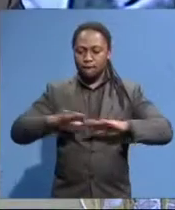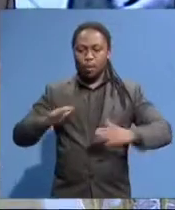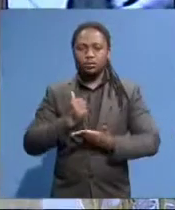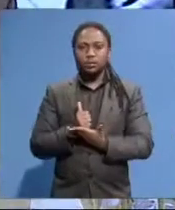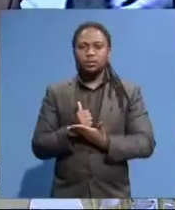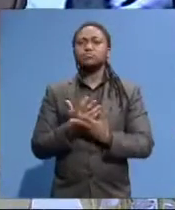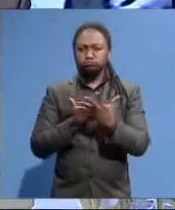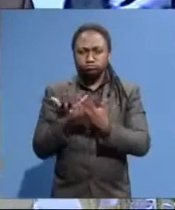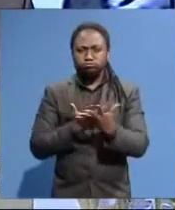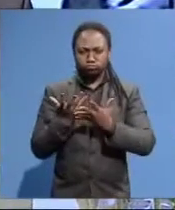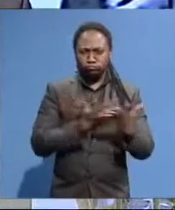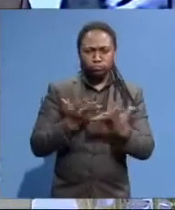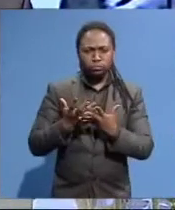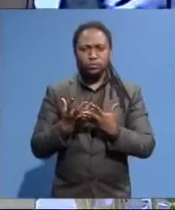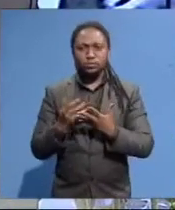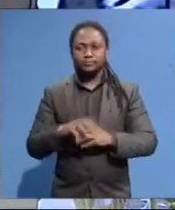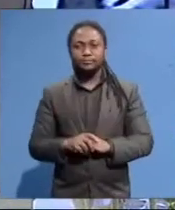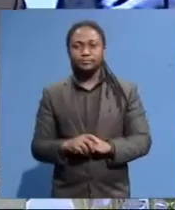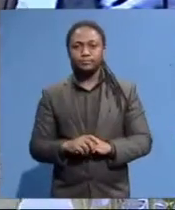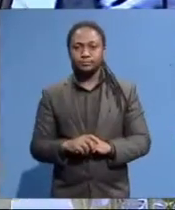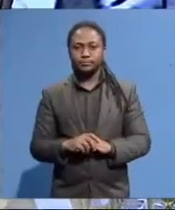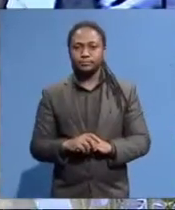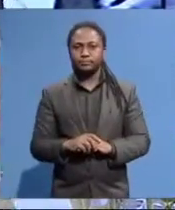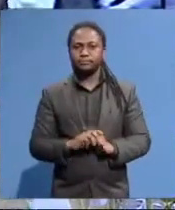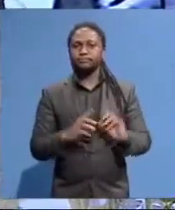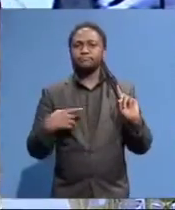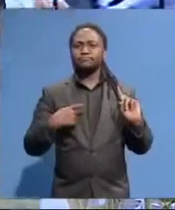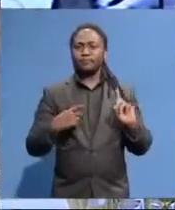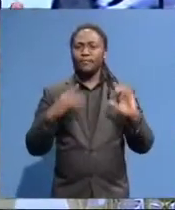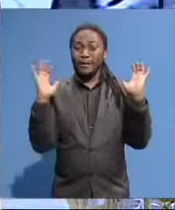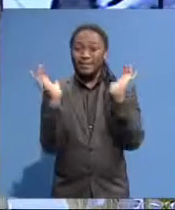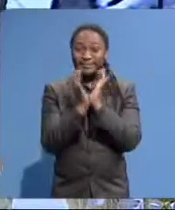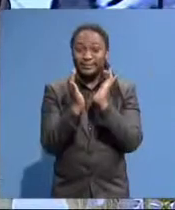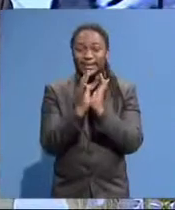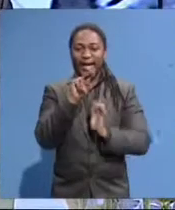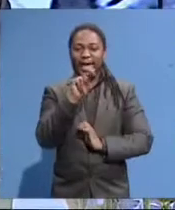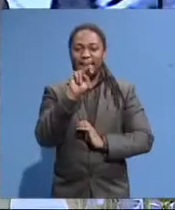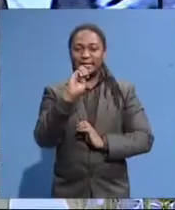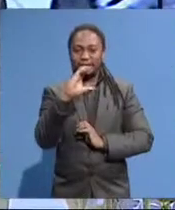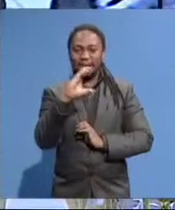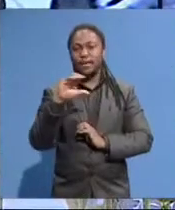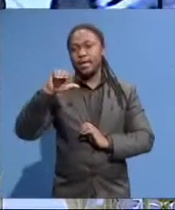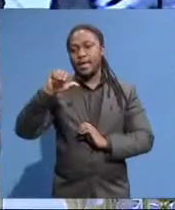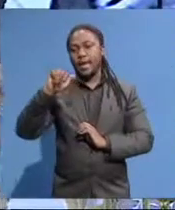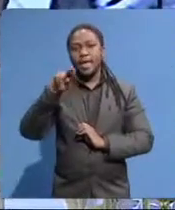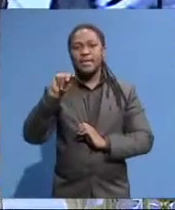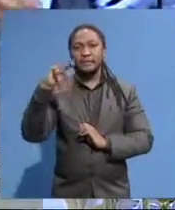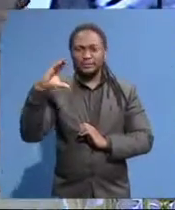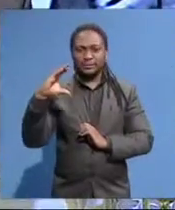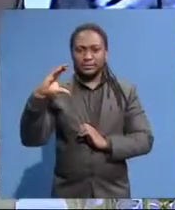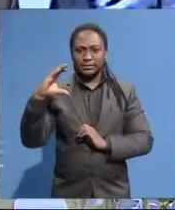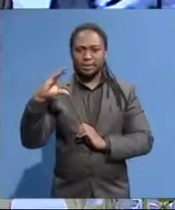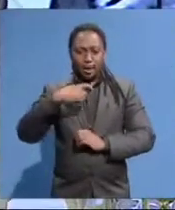with them and communicated with them. When Nelson Mandela chaired a meeting of the NEC of the ANC, and at that time you've got